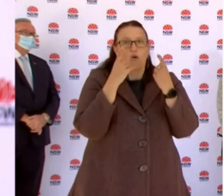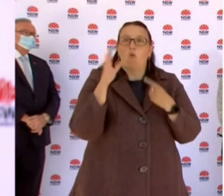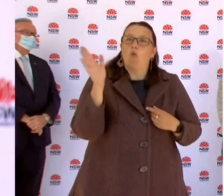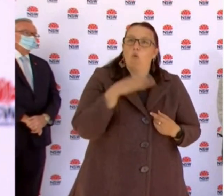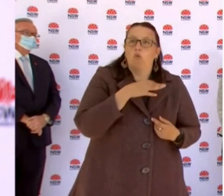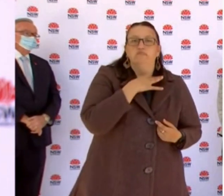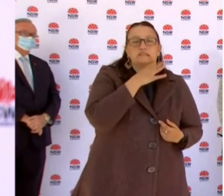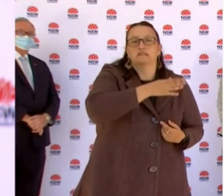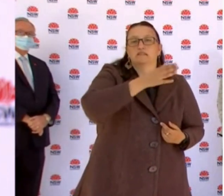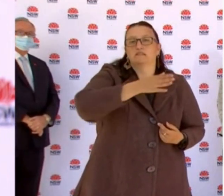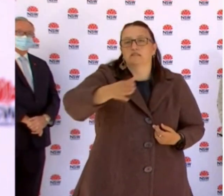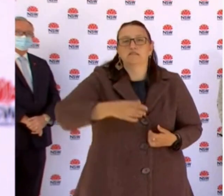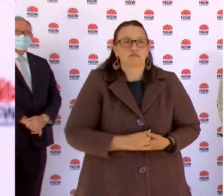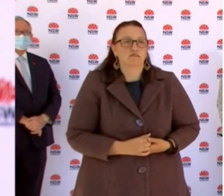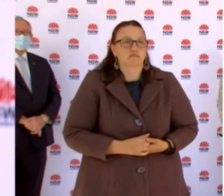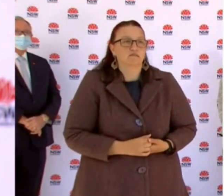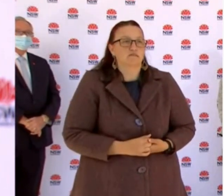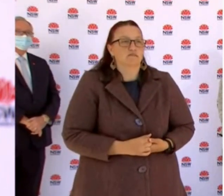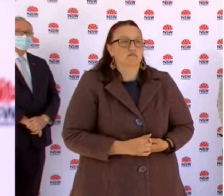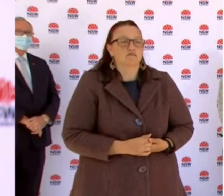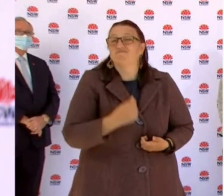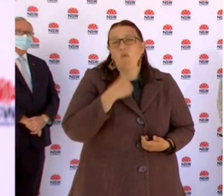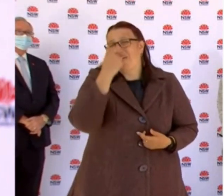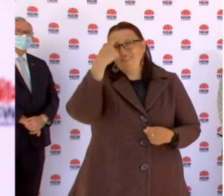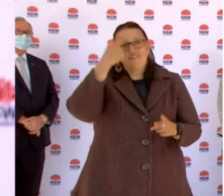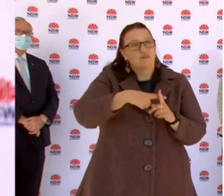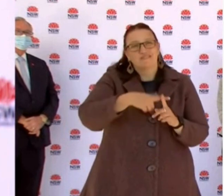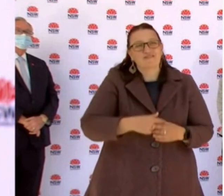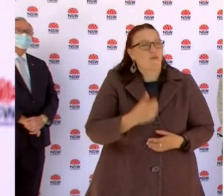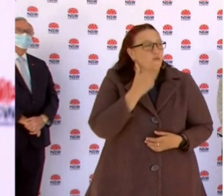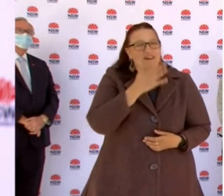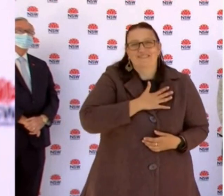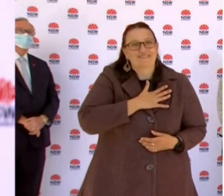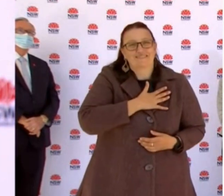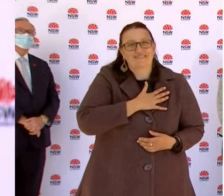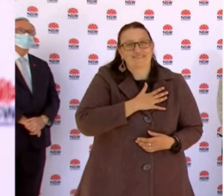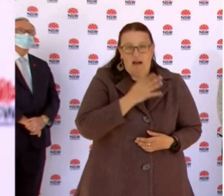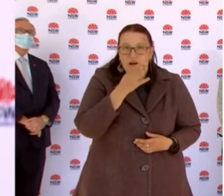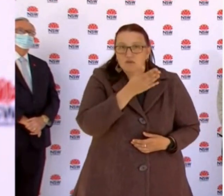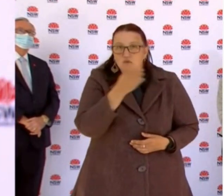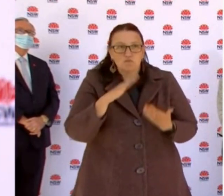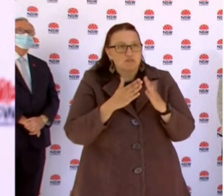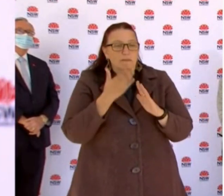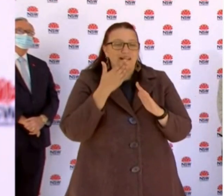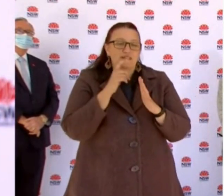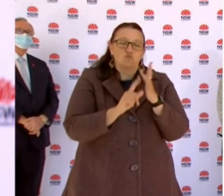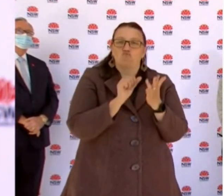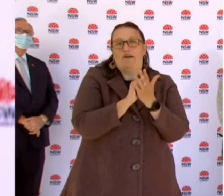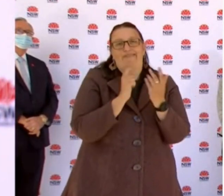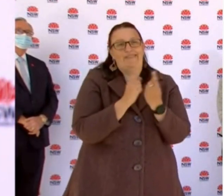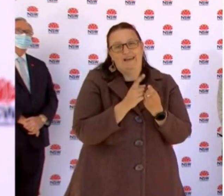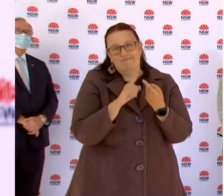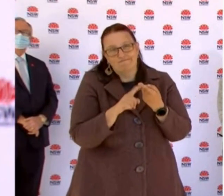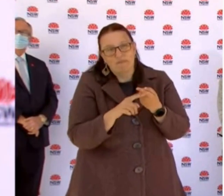am an eternal optimist, and I say to our community, please continue to do the right thing. Don't cut corners. We have